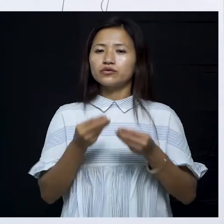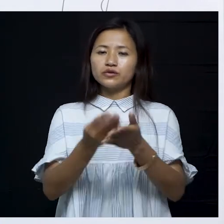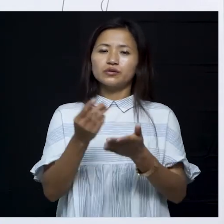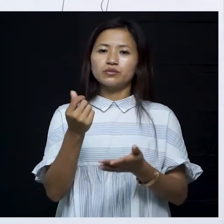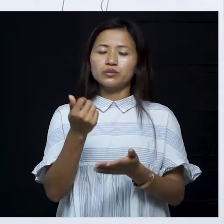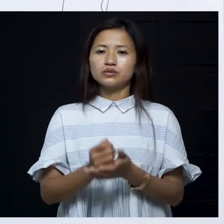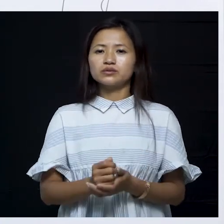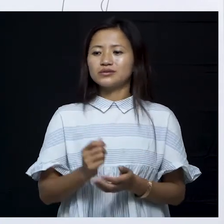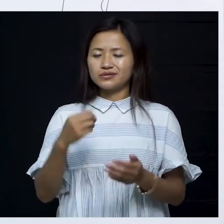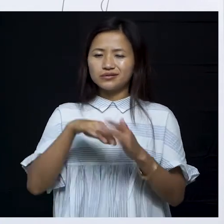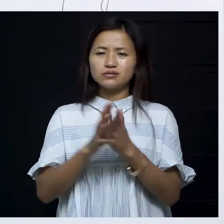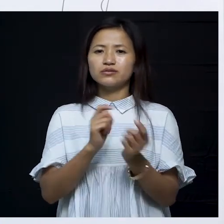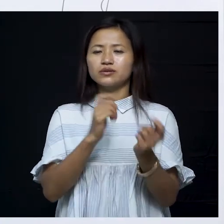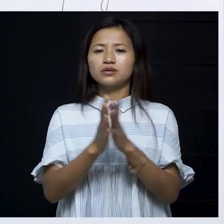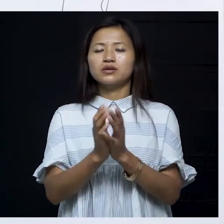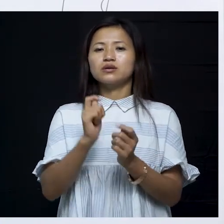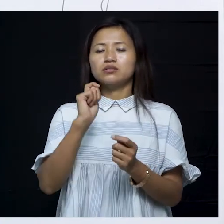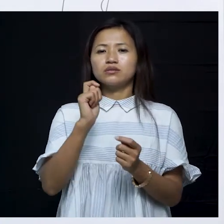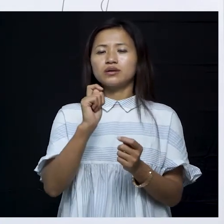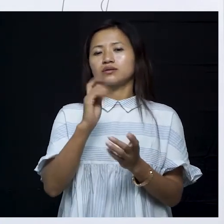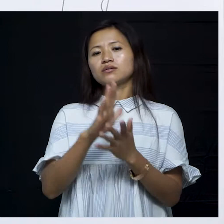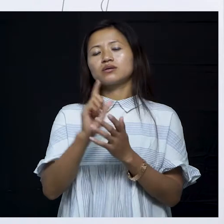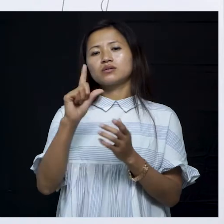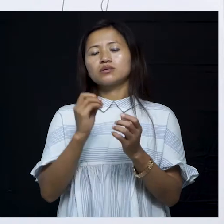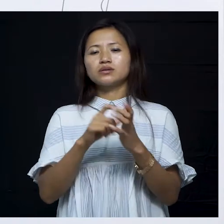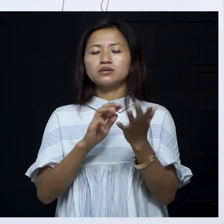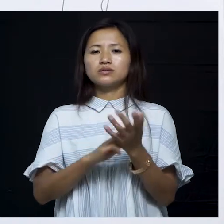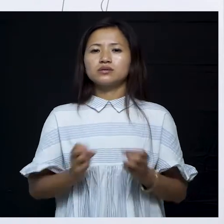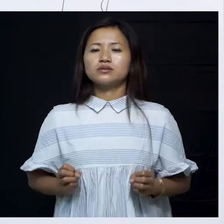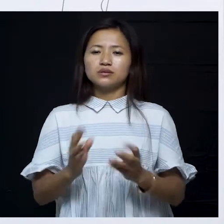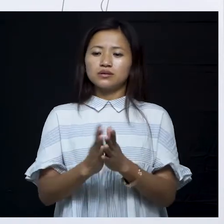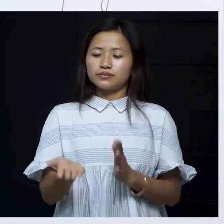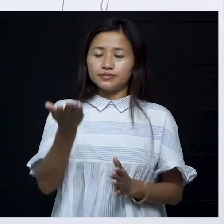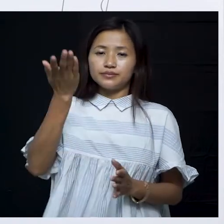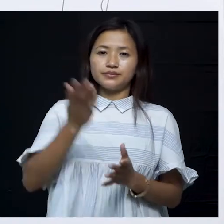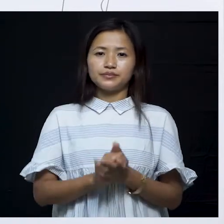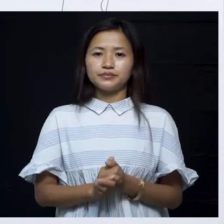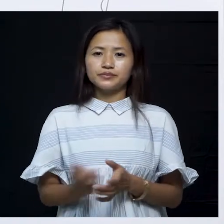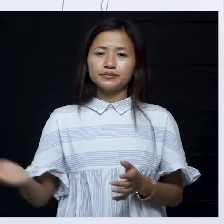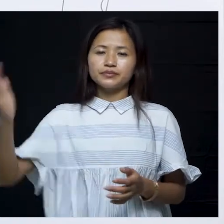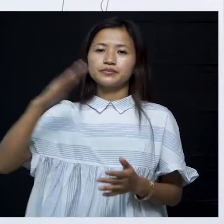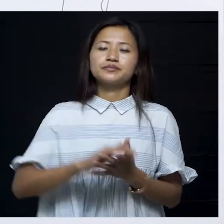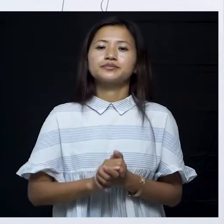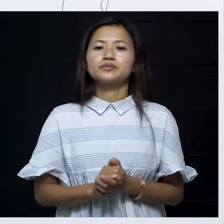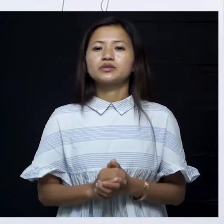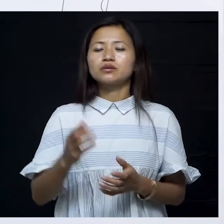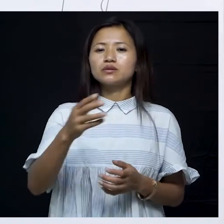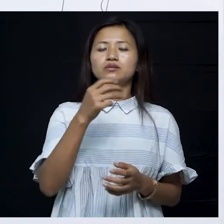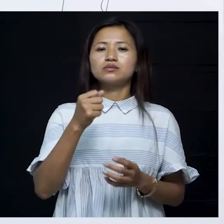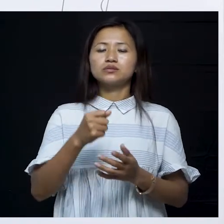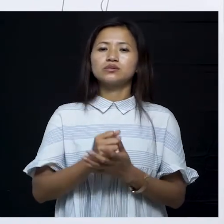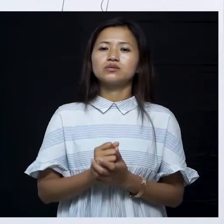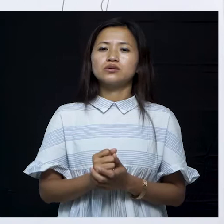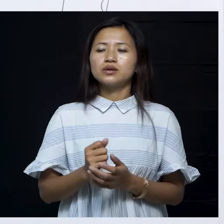in terms of loans. And then in return, they can also do their own startups, all right? So coming to the control